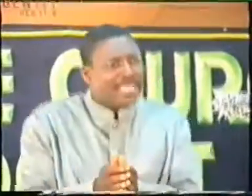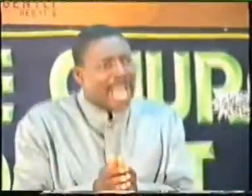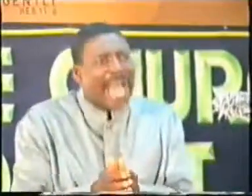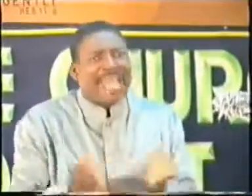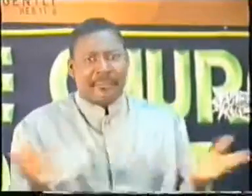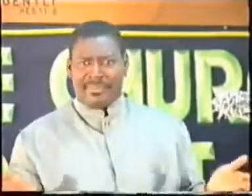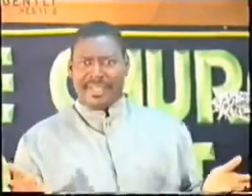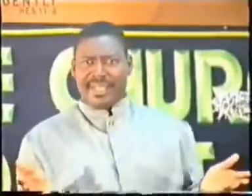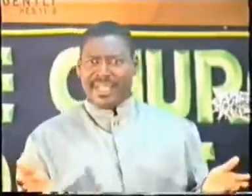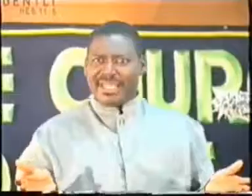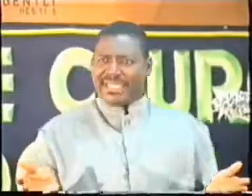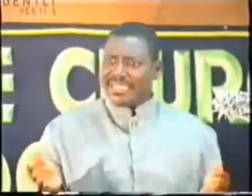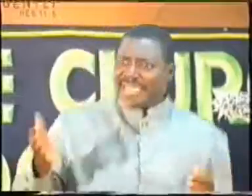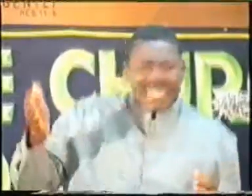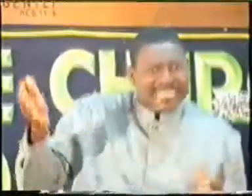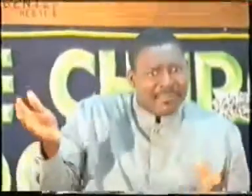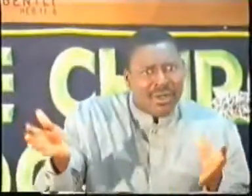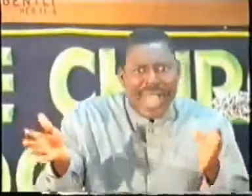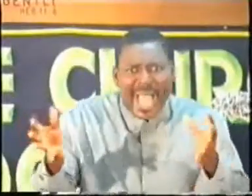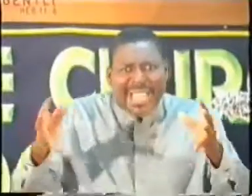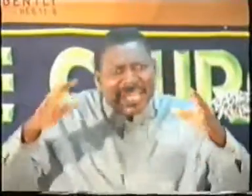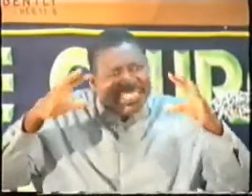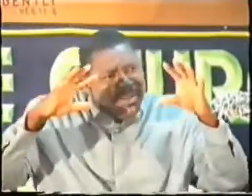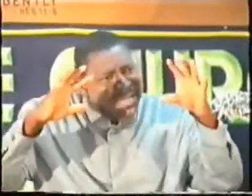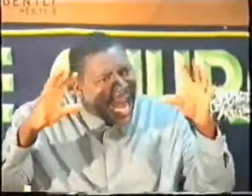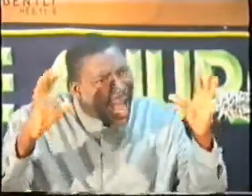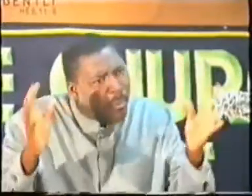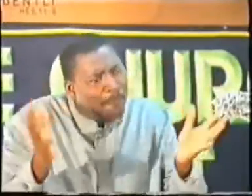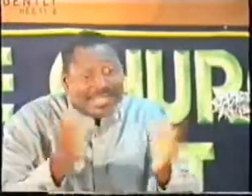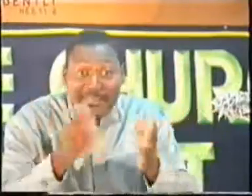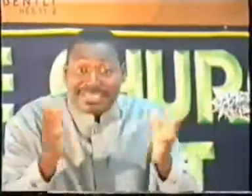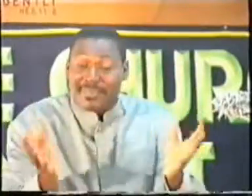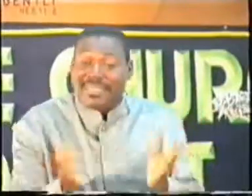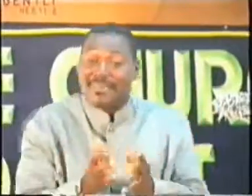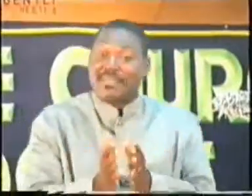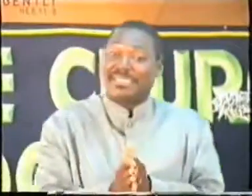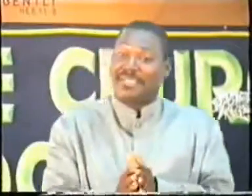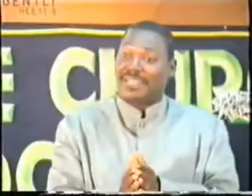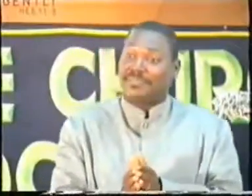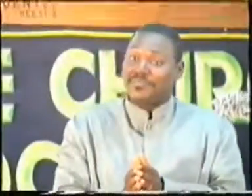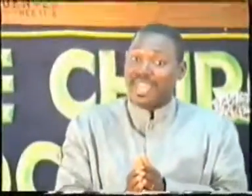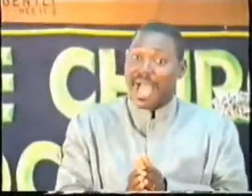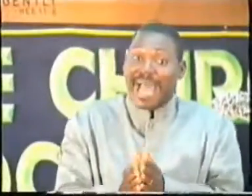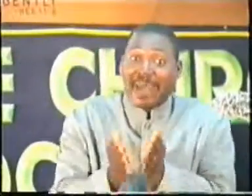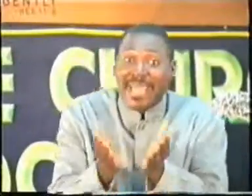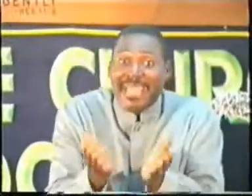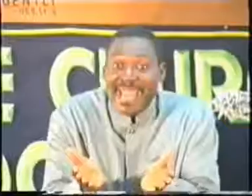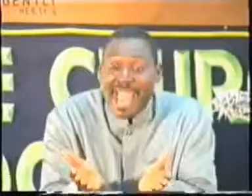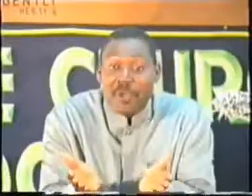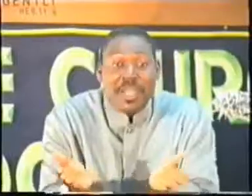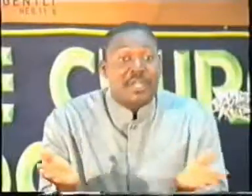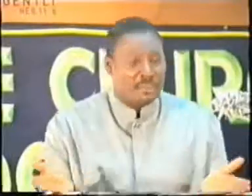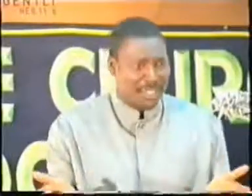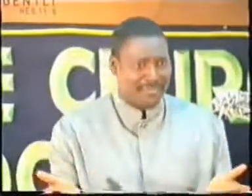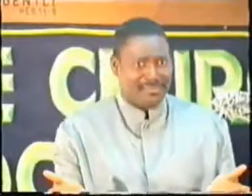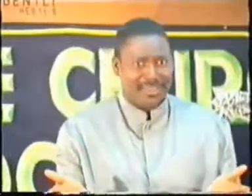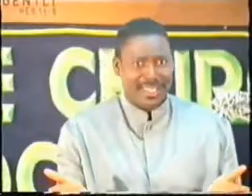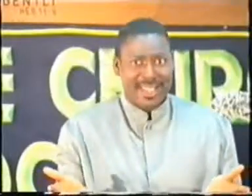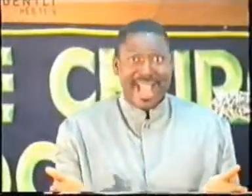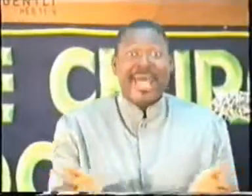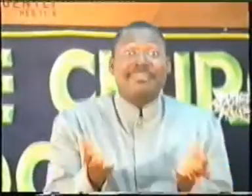will be said Adam. Just a can some more. I can't some mean a boom basa. Adam bear day and why you